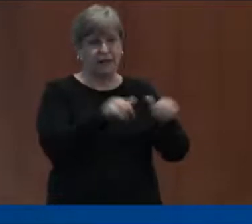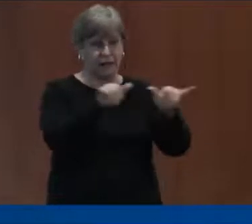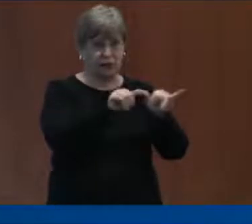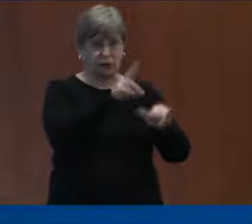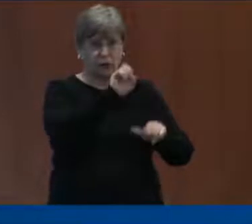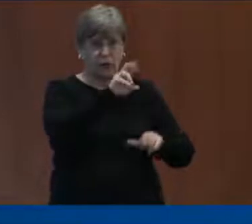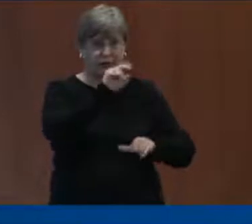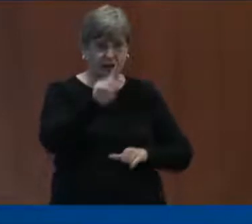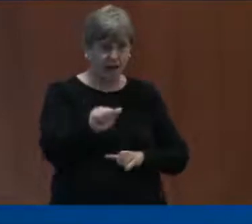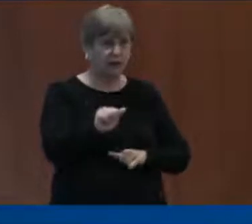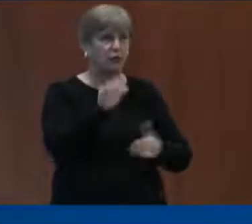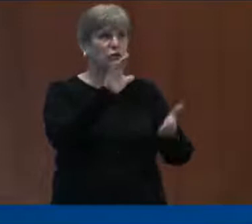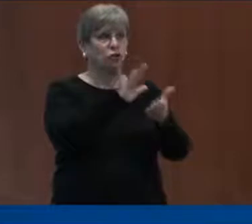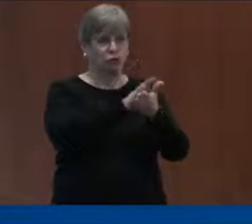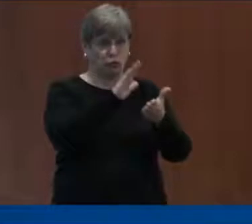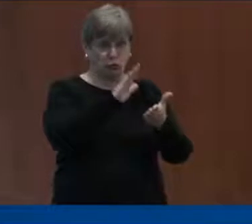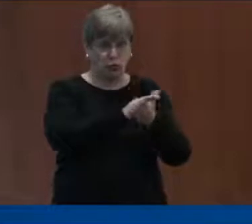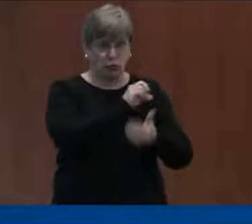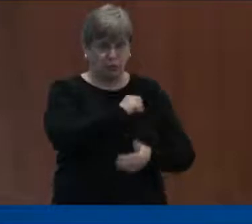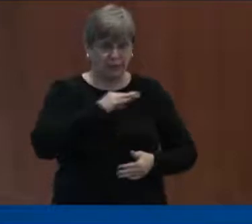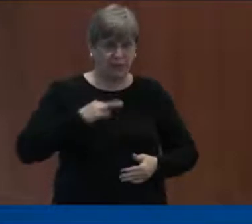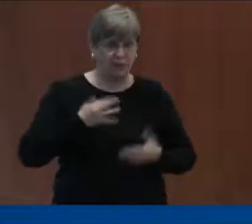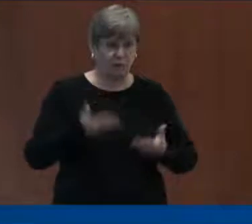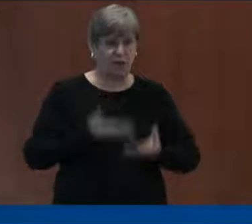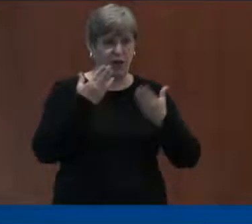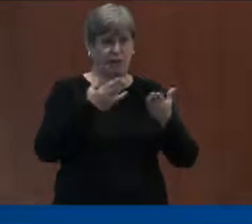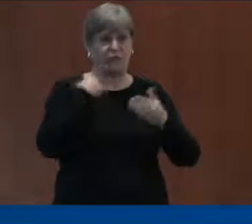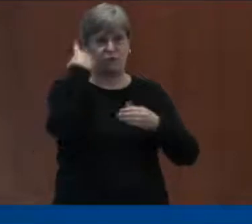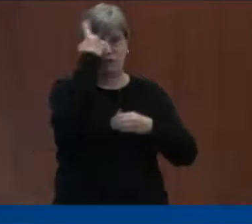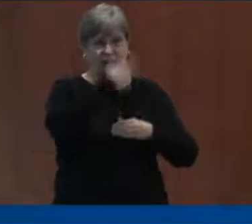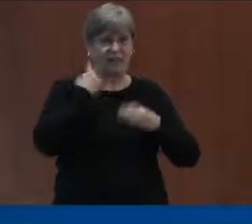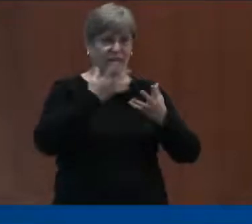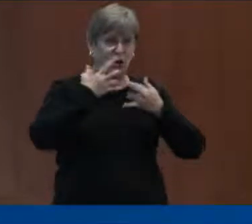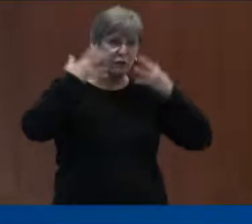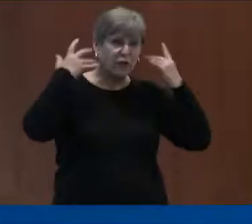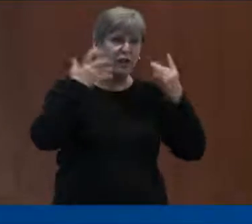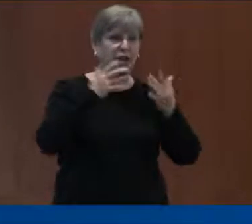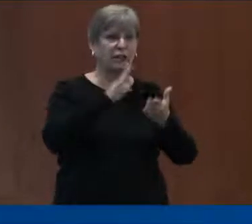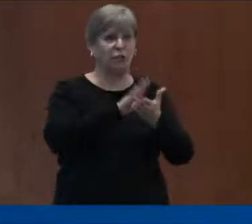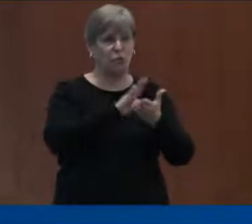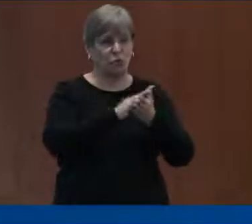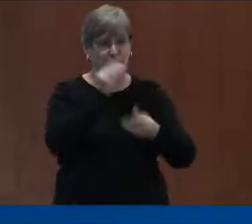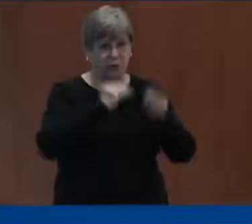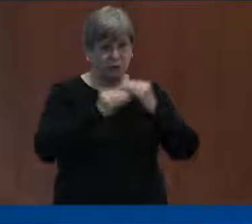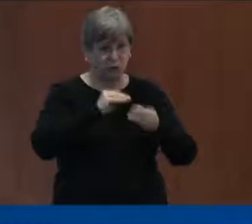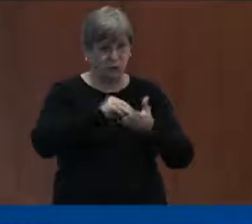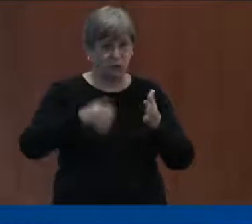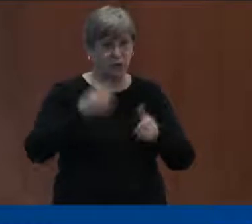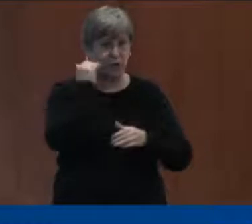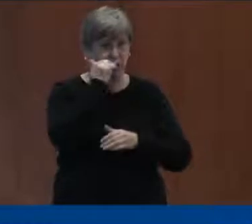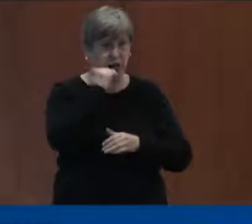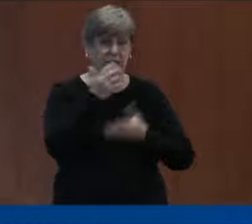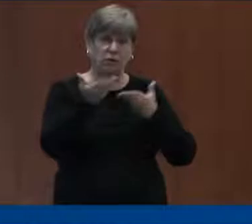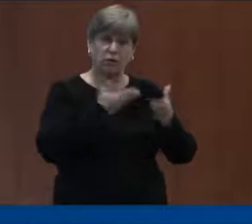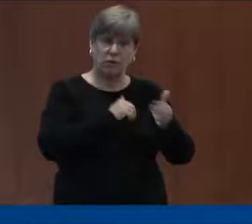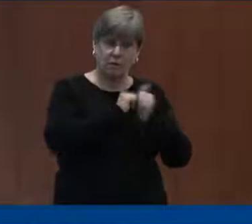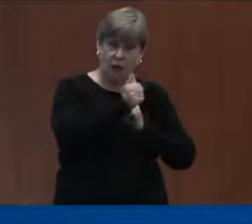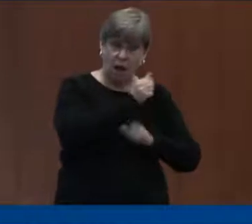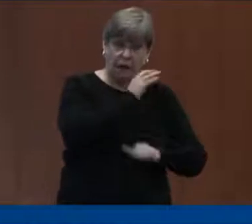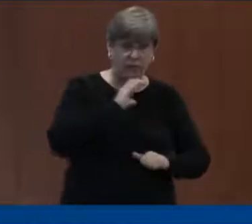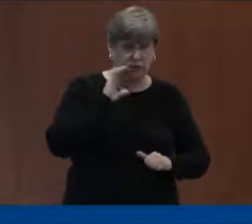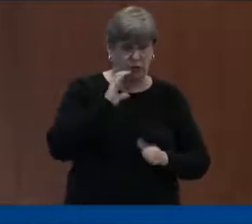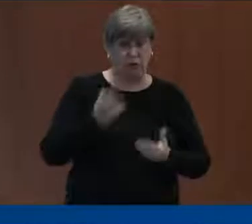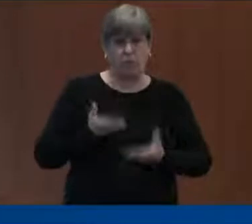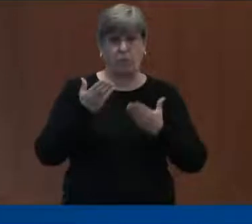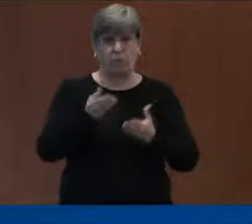meal staff provide friendly faces and nutritious meals for students every day. Their services also go beyond the cafeteria. School meal staff